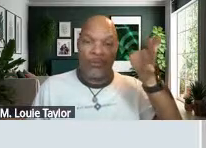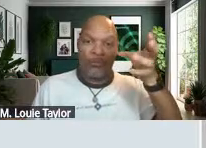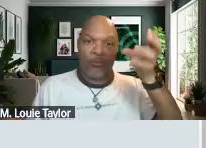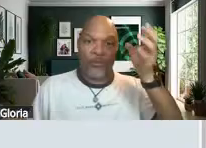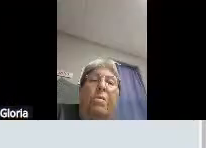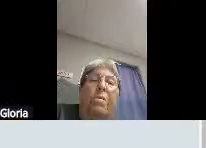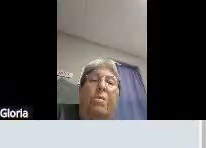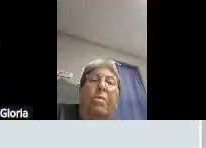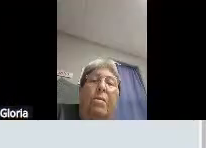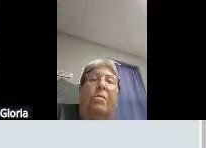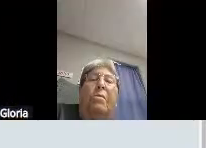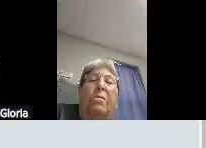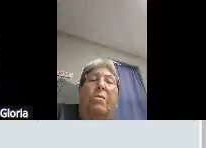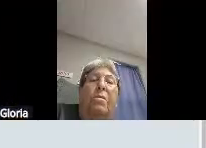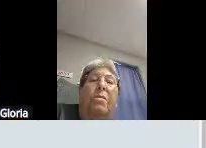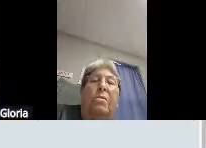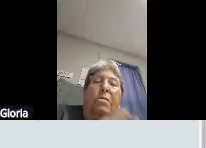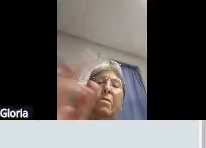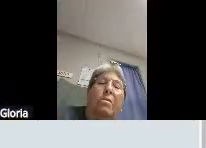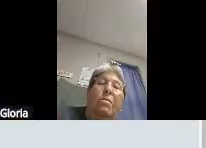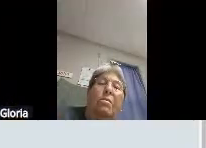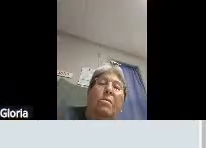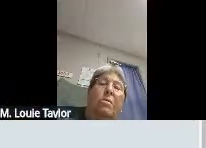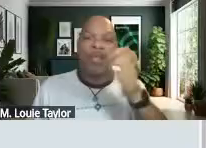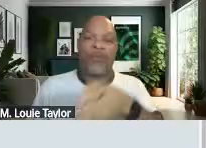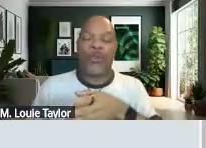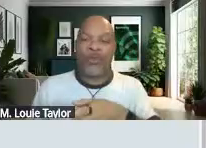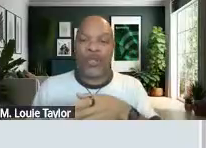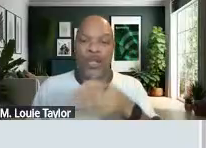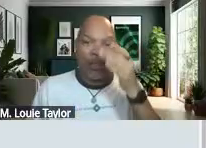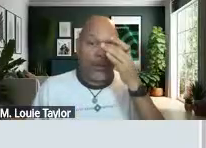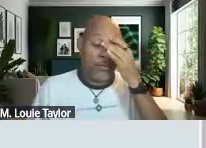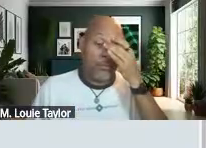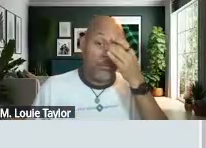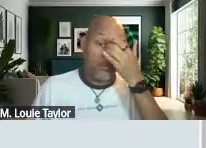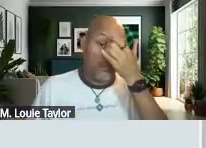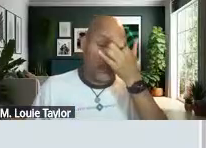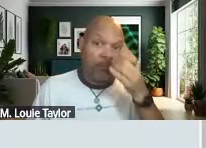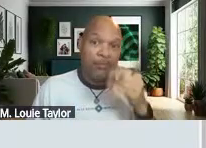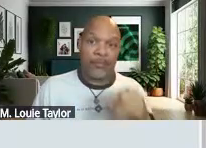individual, one person, not every time that one person hits.